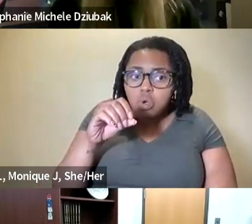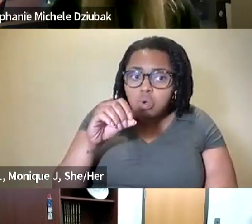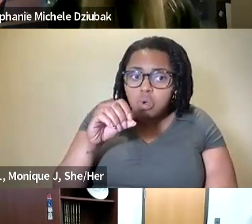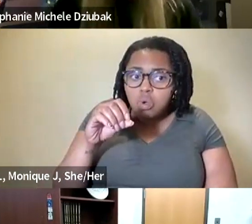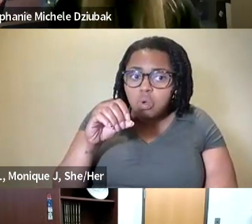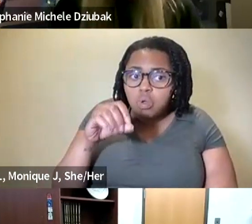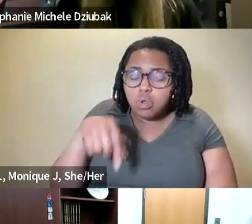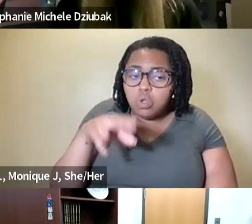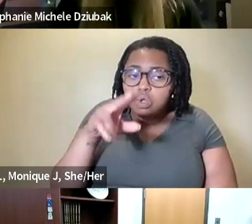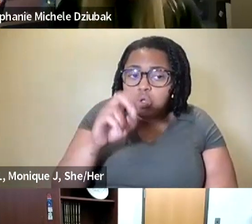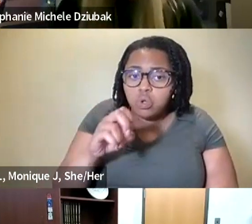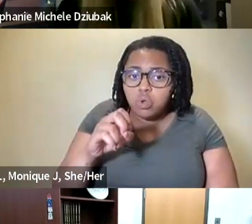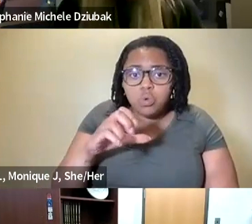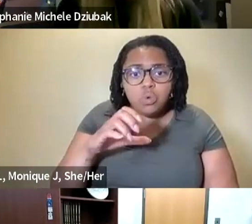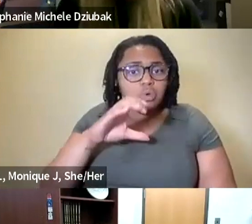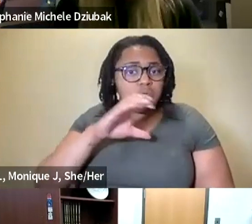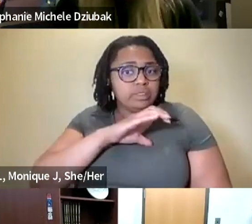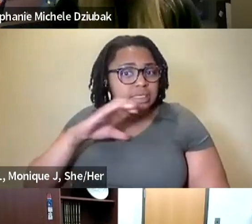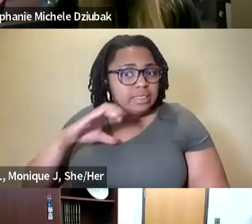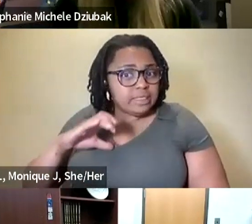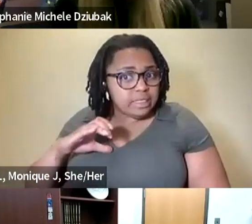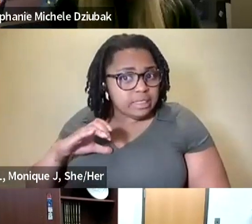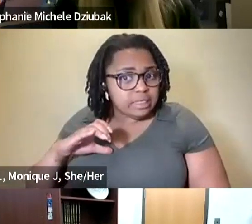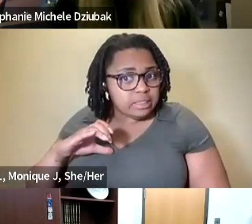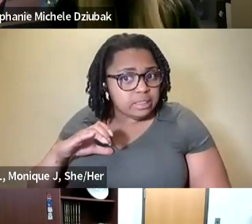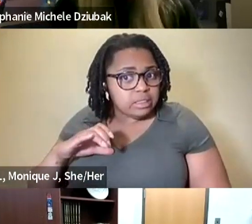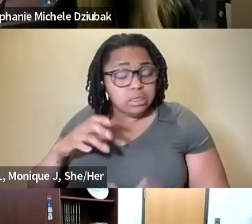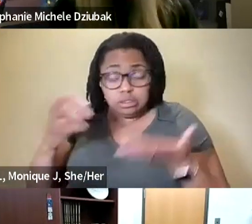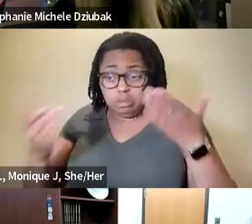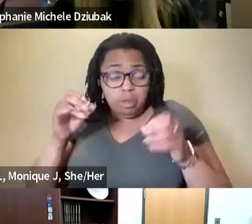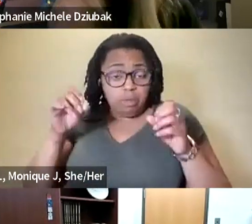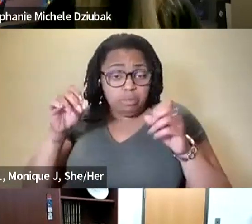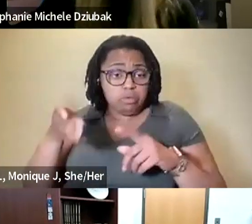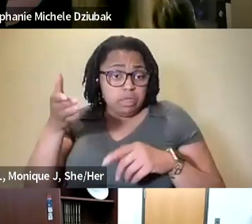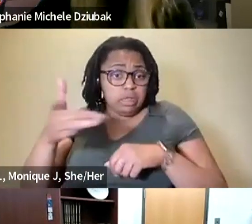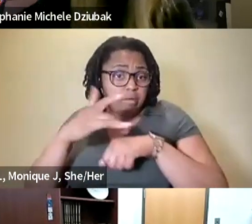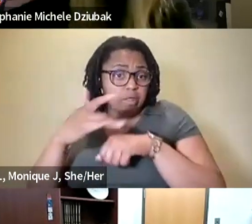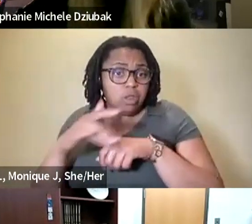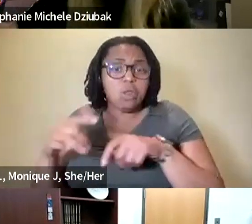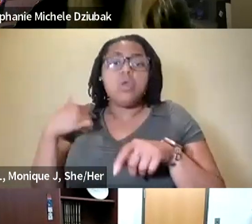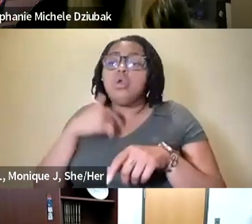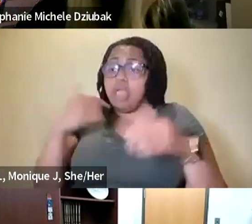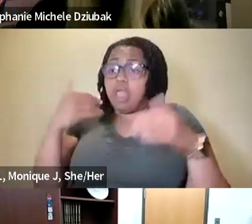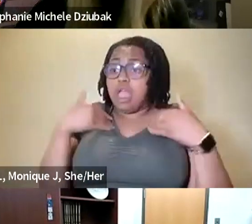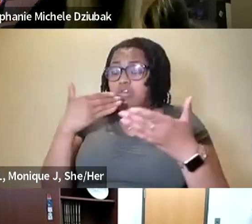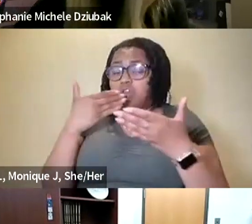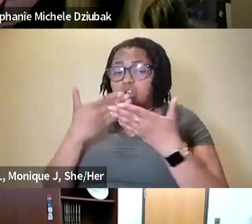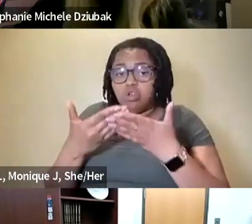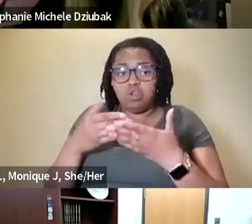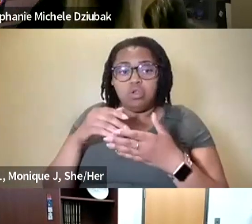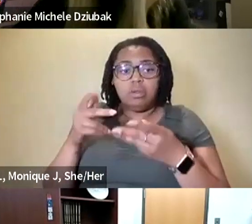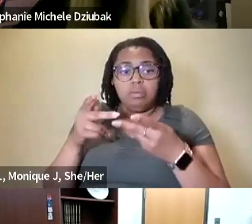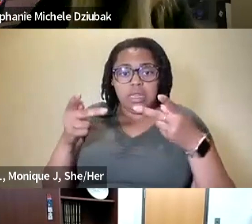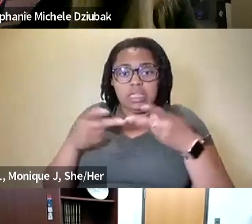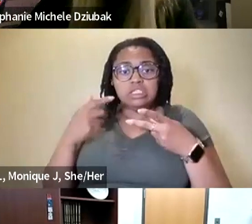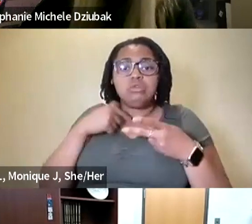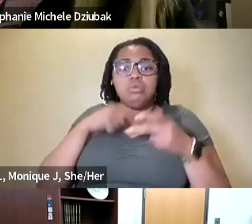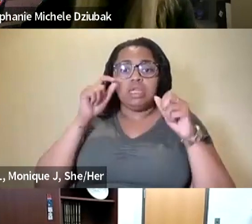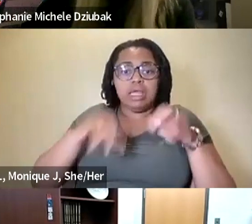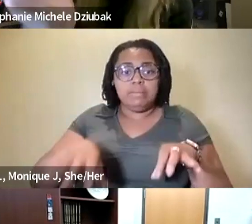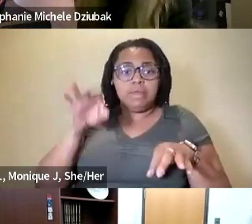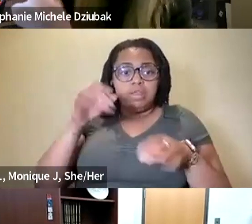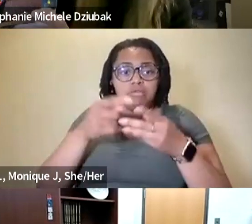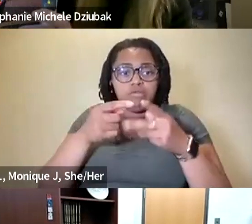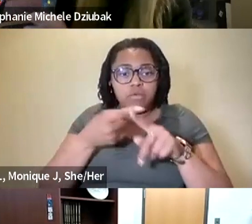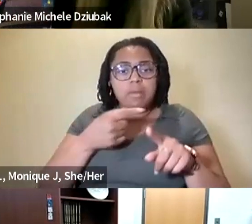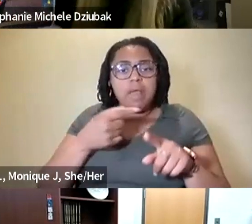may be some opportunities over there. Okay. But we have good venues we can choose from. And I